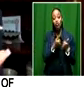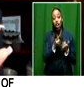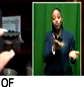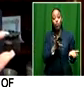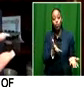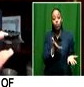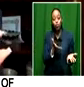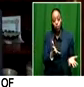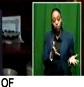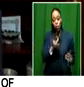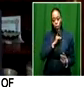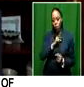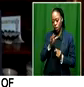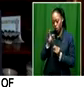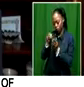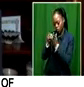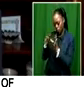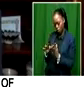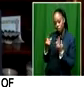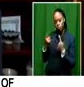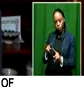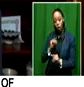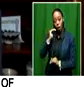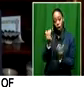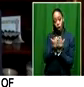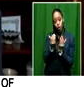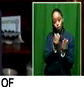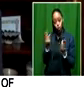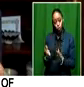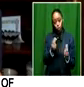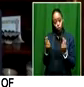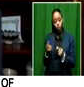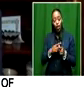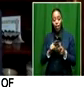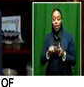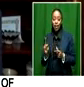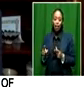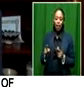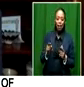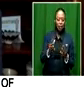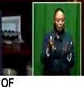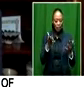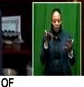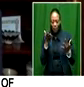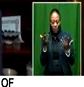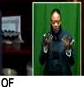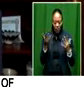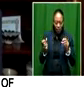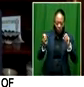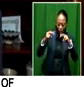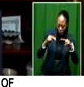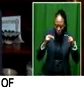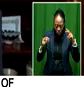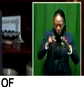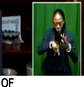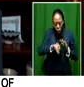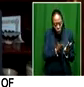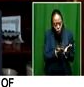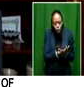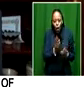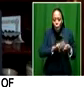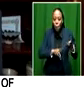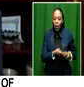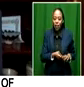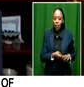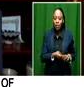So when learners come into high school and they have gaps at primary school maths, what